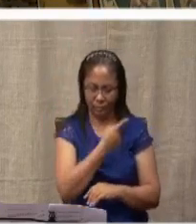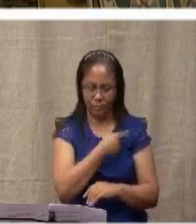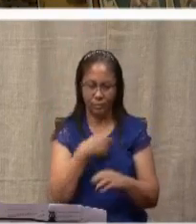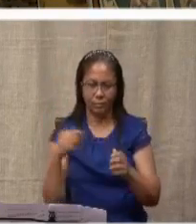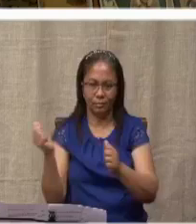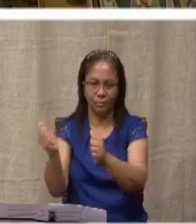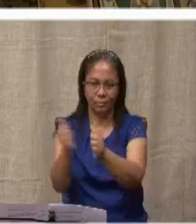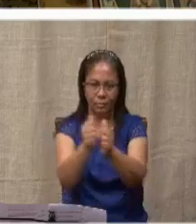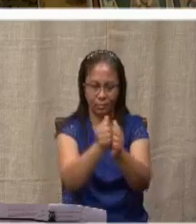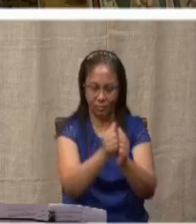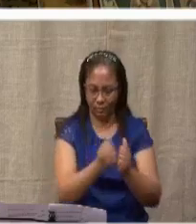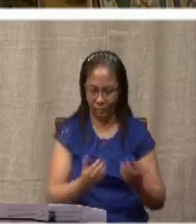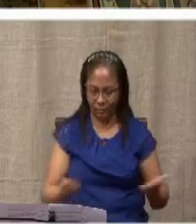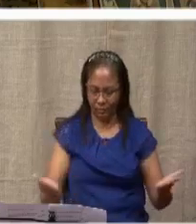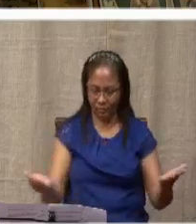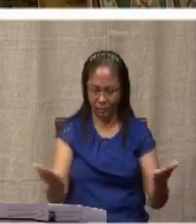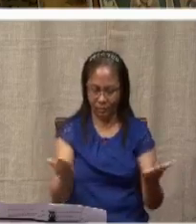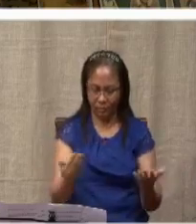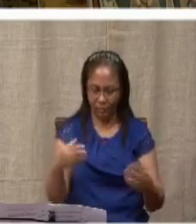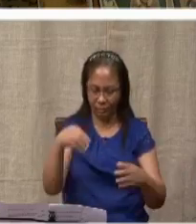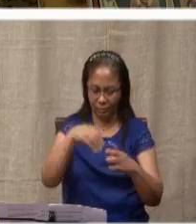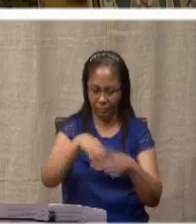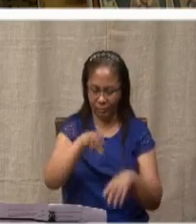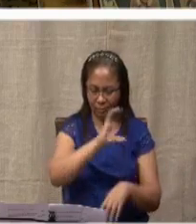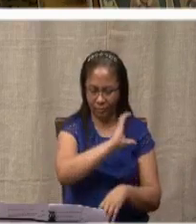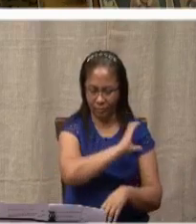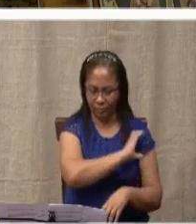as we gather and